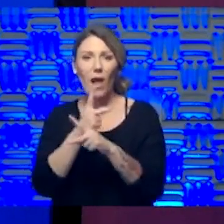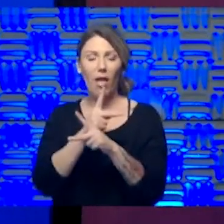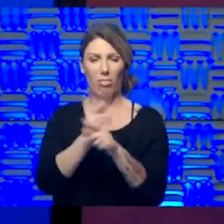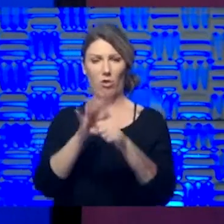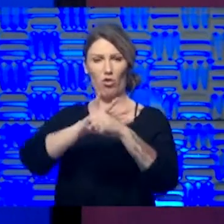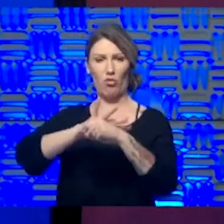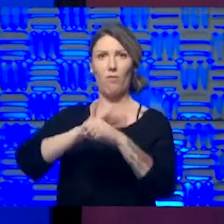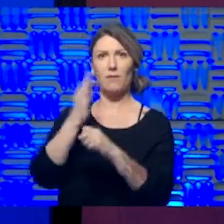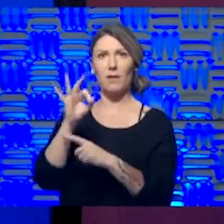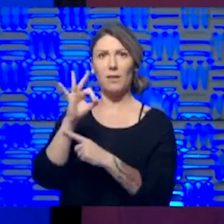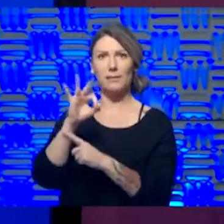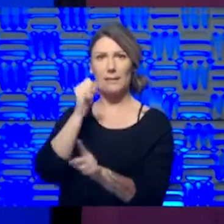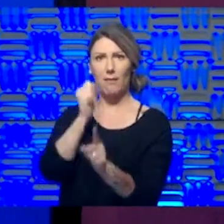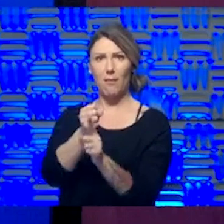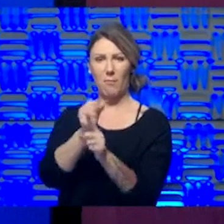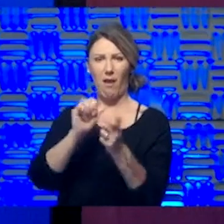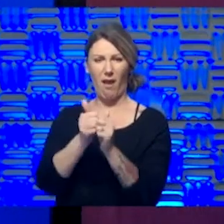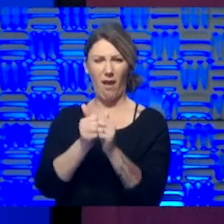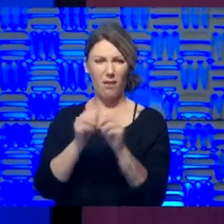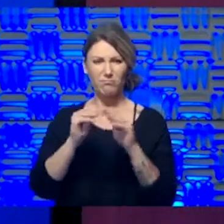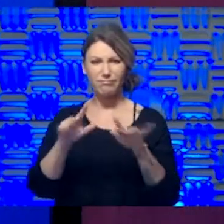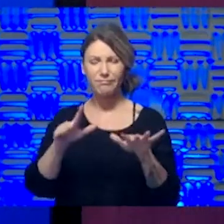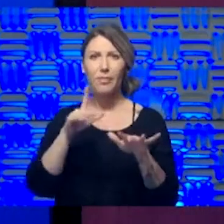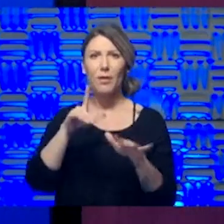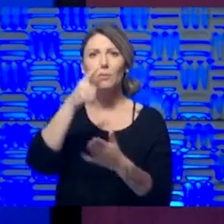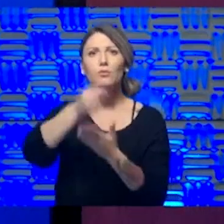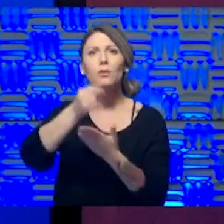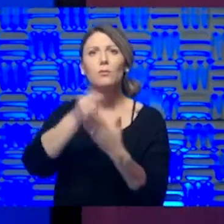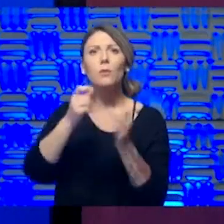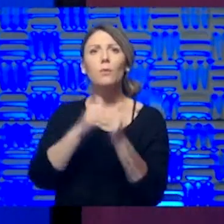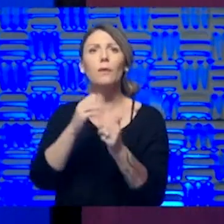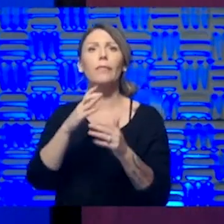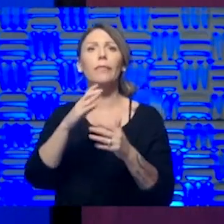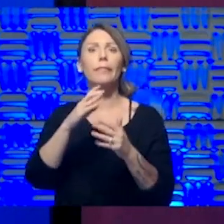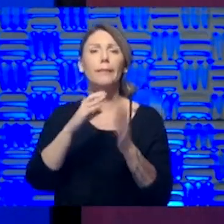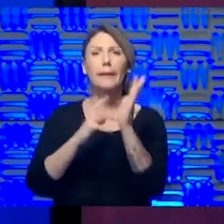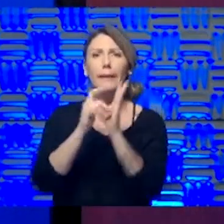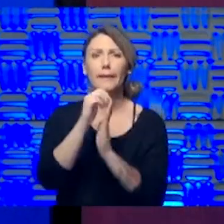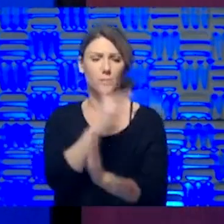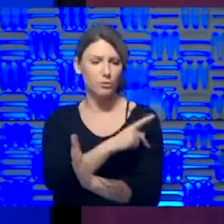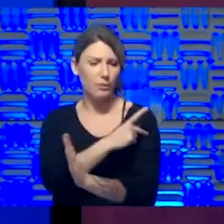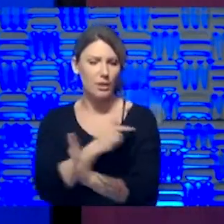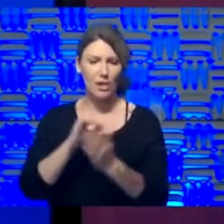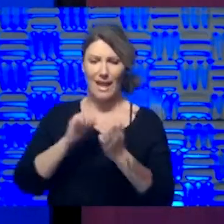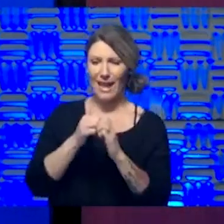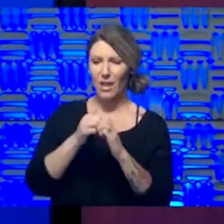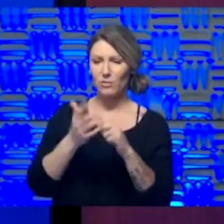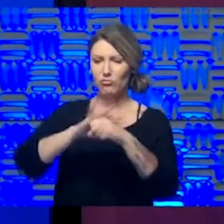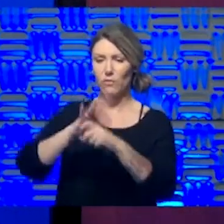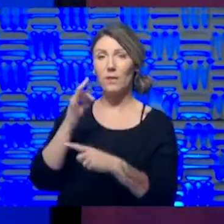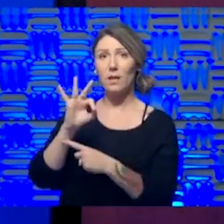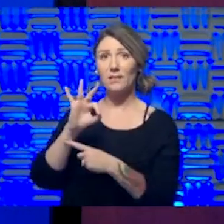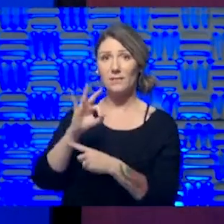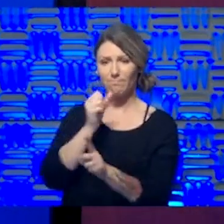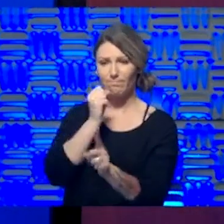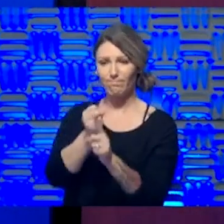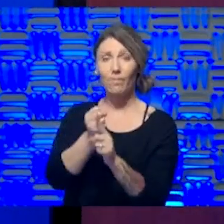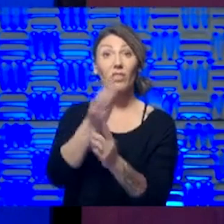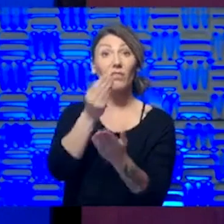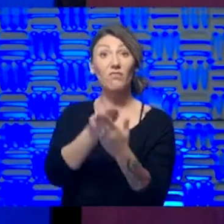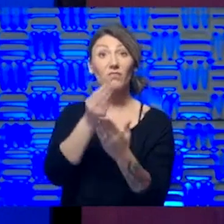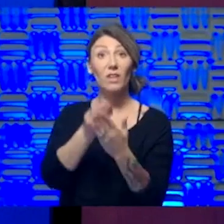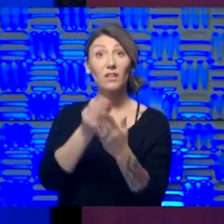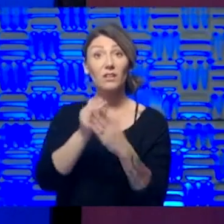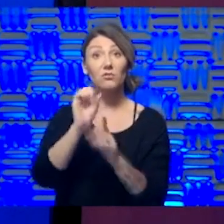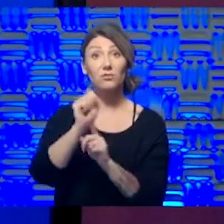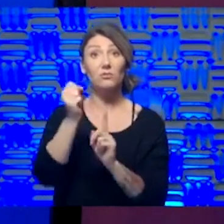so how does COVID-19 impact treatment of cancer patients? How does COVID-19 impact the financial situation of cancer